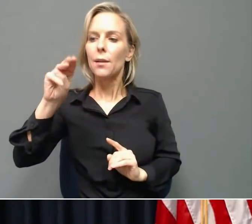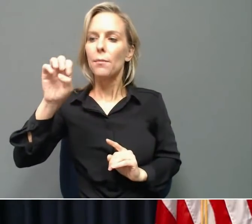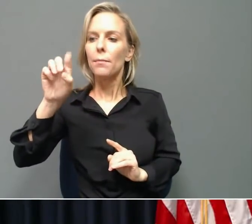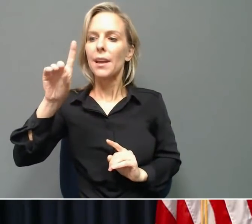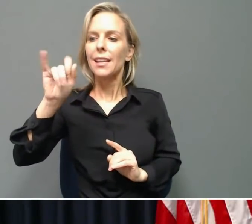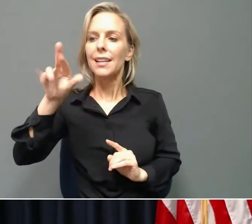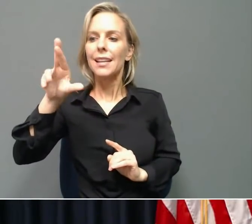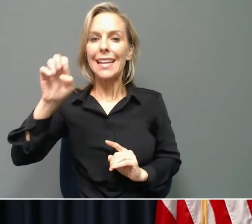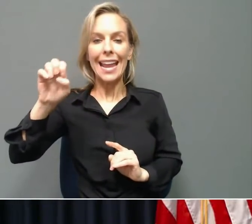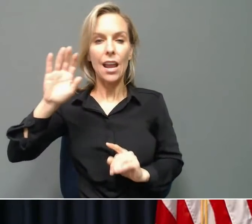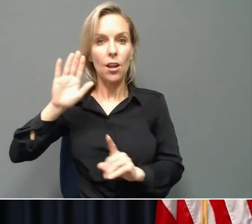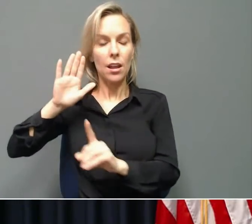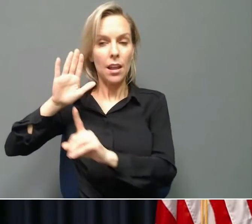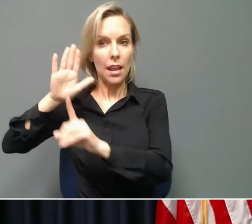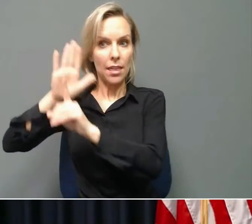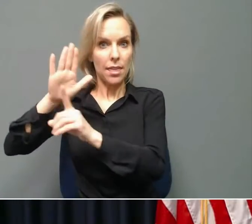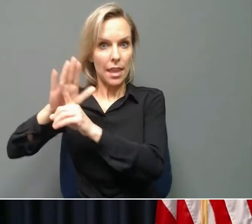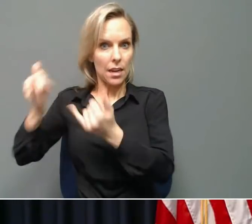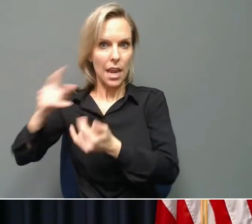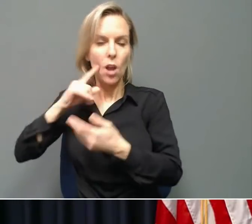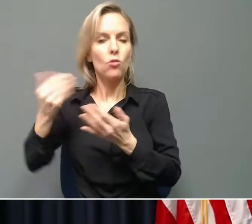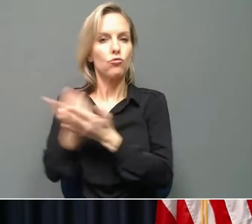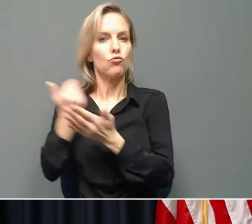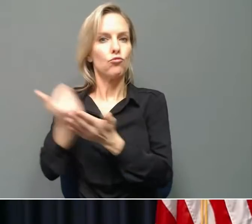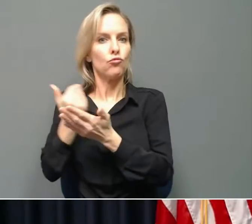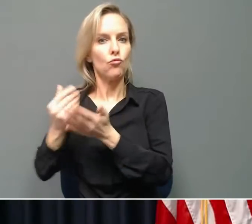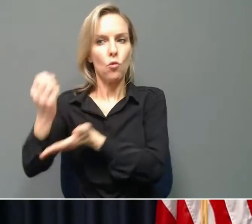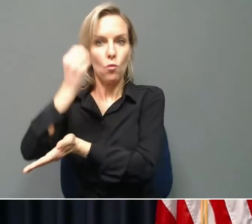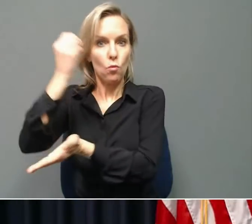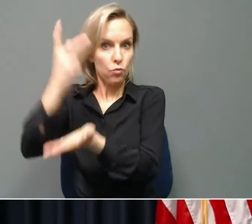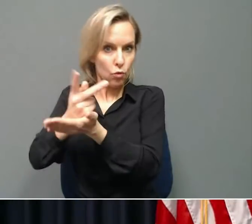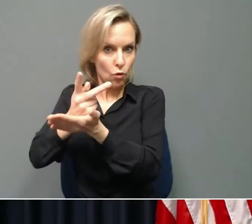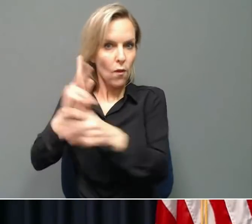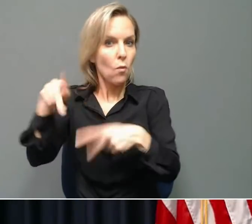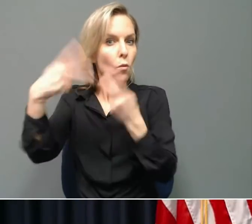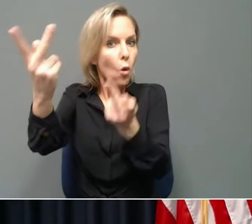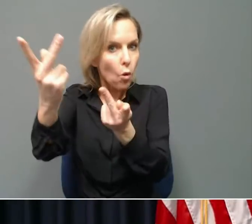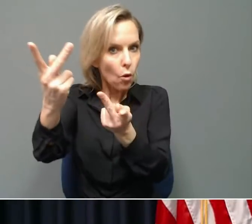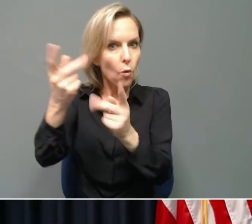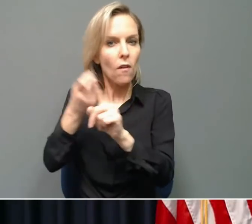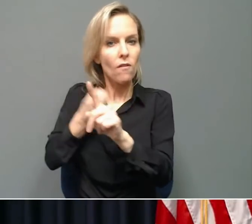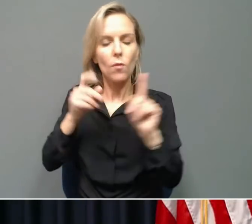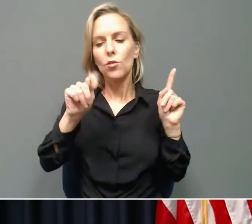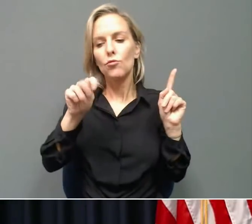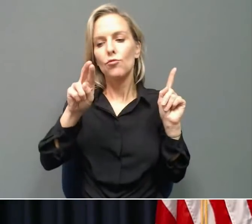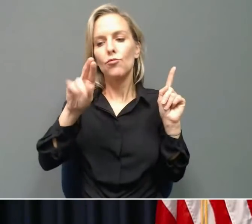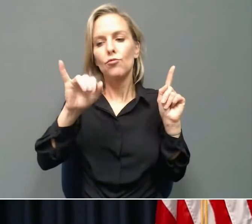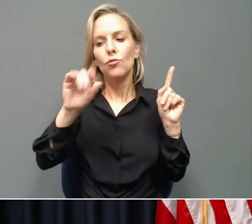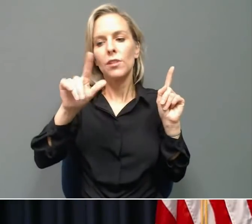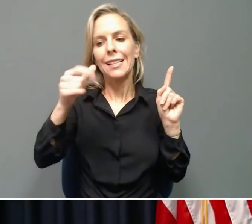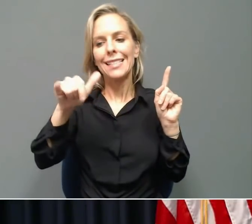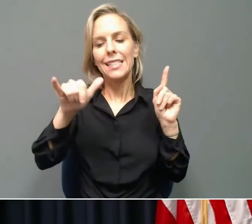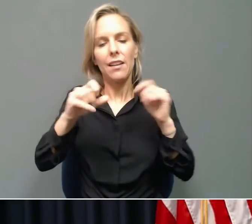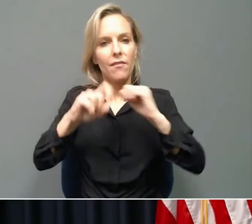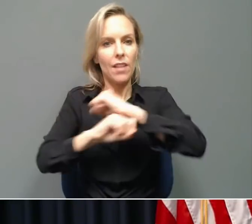monetary penalties, has approved a proposal by the Trilogy Foundation for nearly